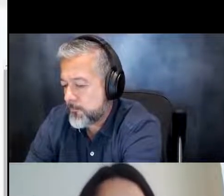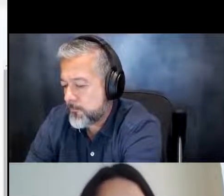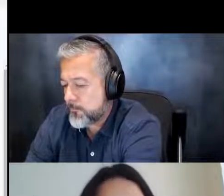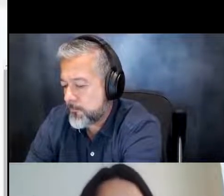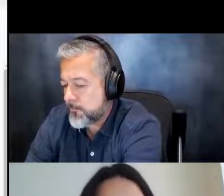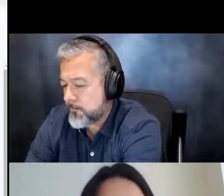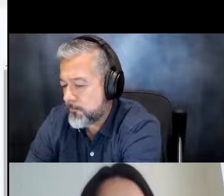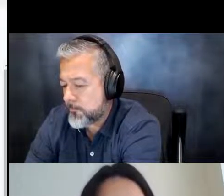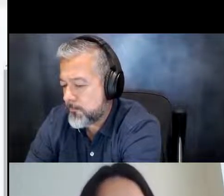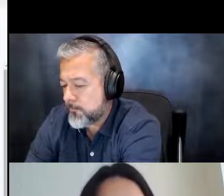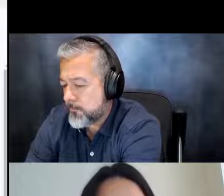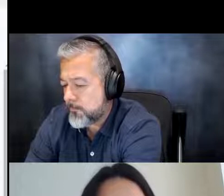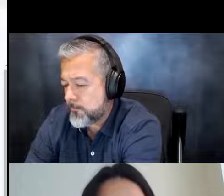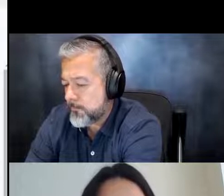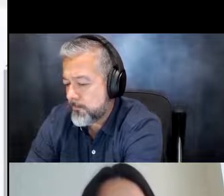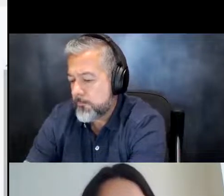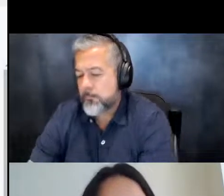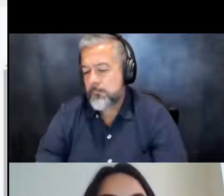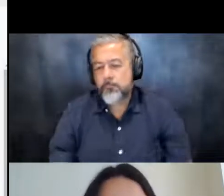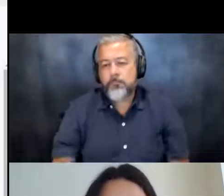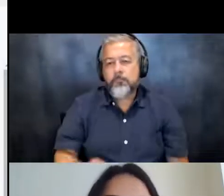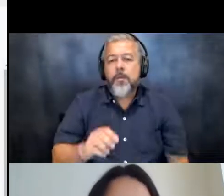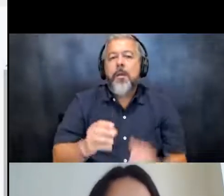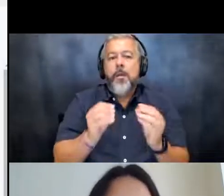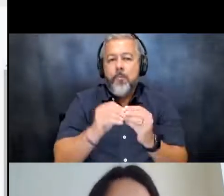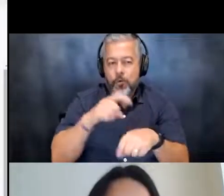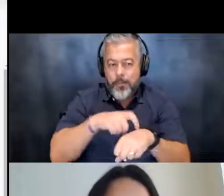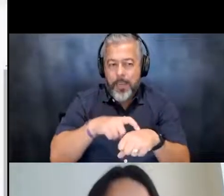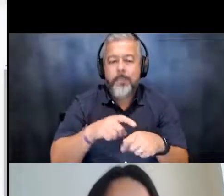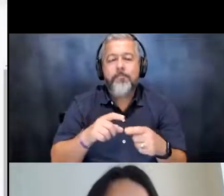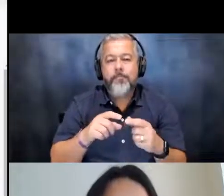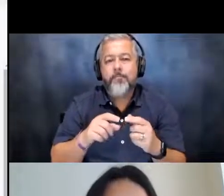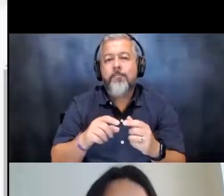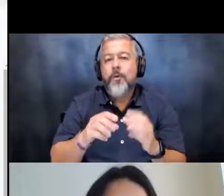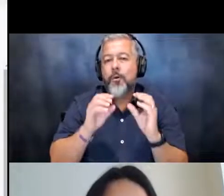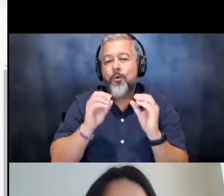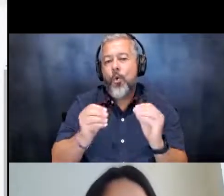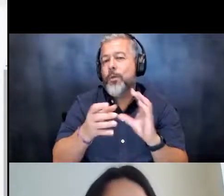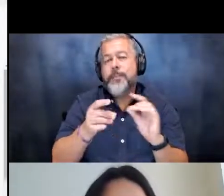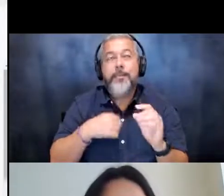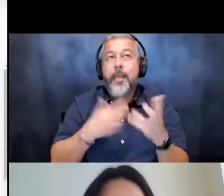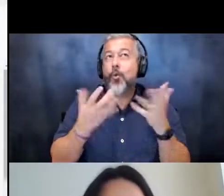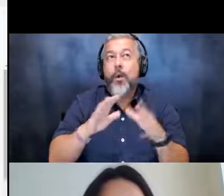And so I agree, more time doing the fun, rewarding stuff.